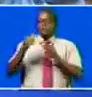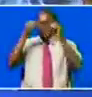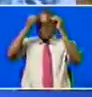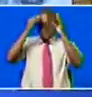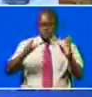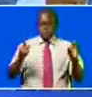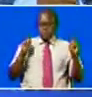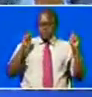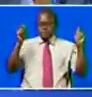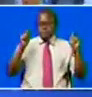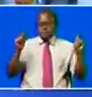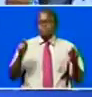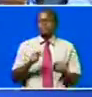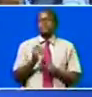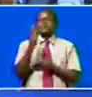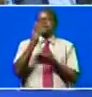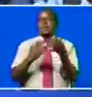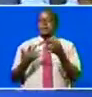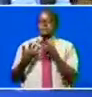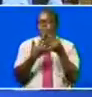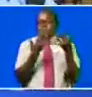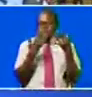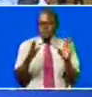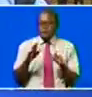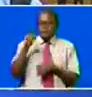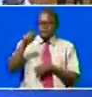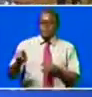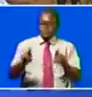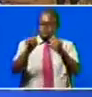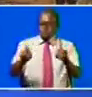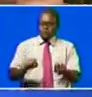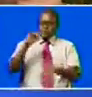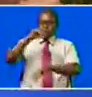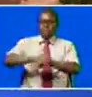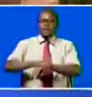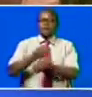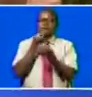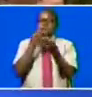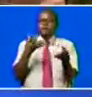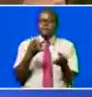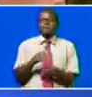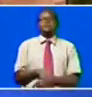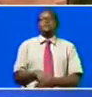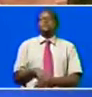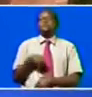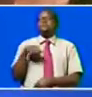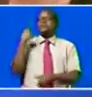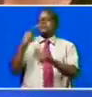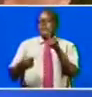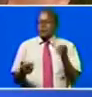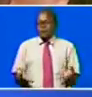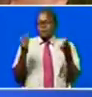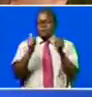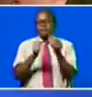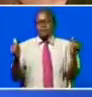We have taken a few boys to the police, whom we feel should be questioned to give more information. This year, there has been substantial improvement